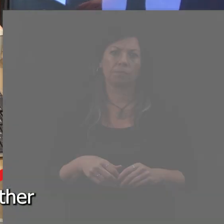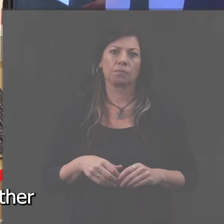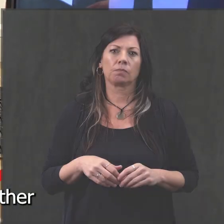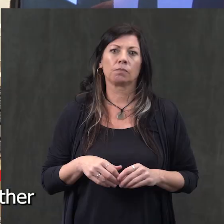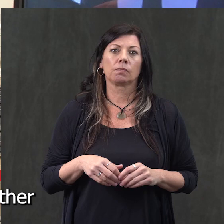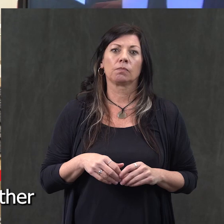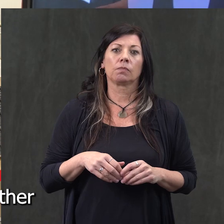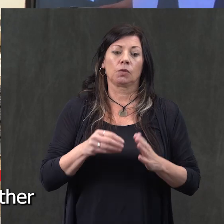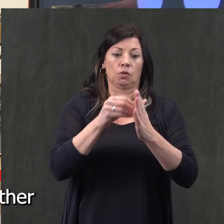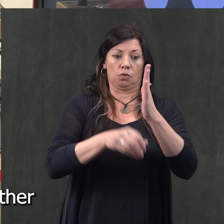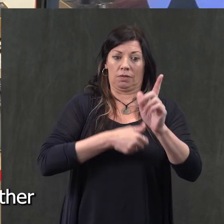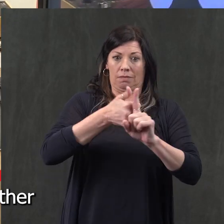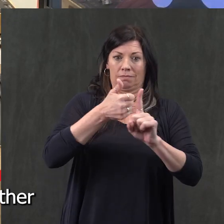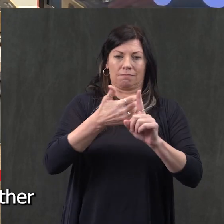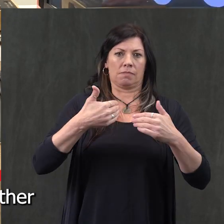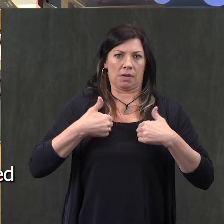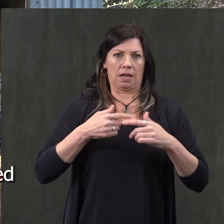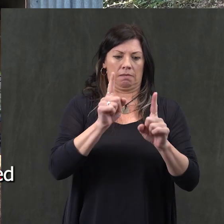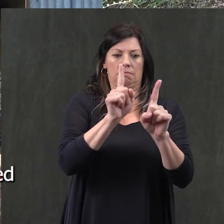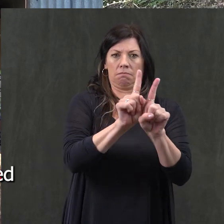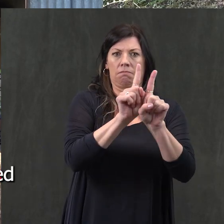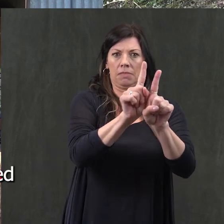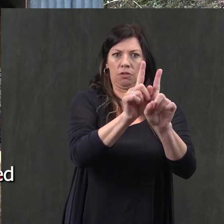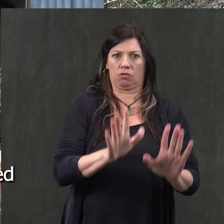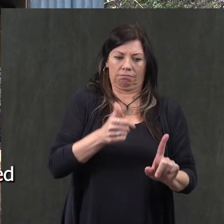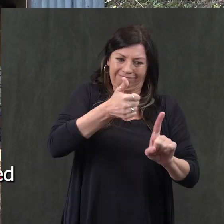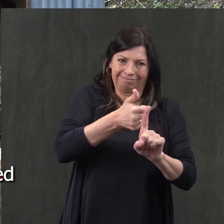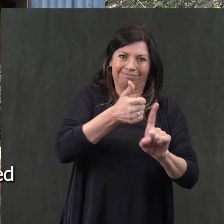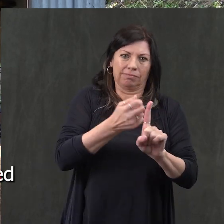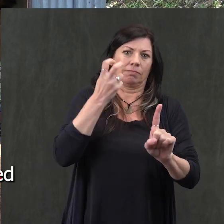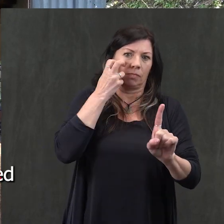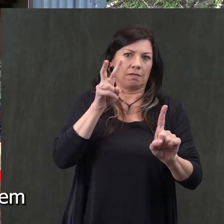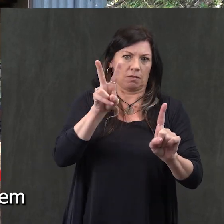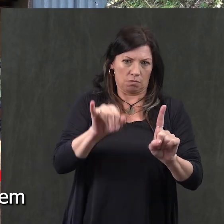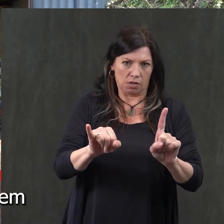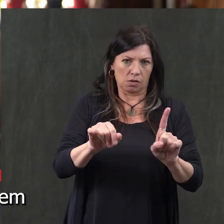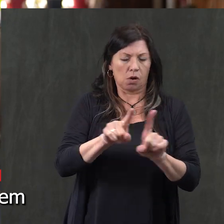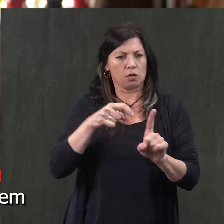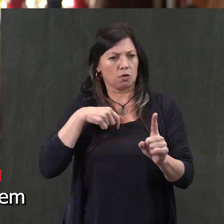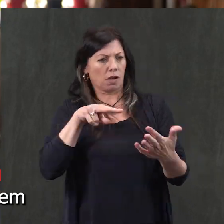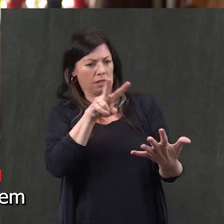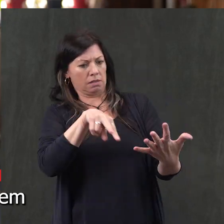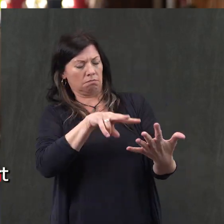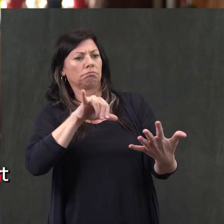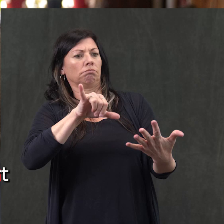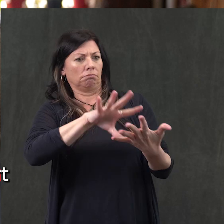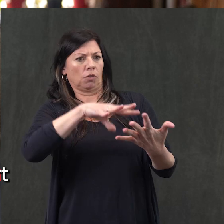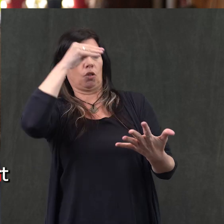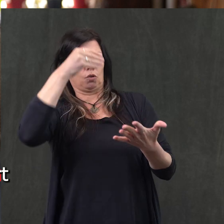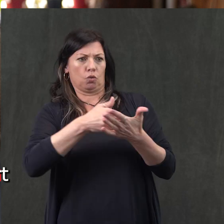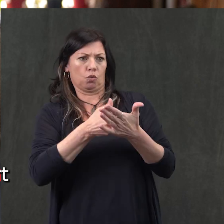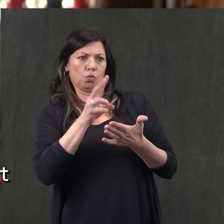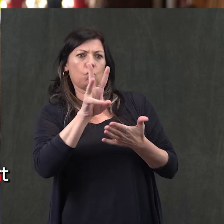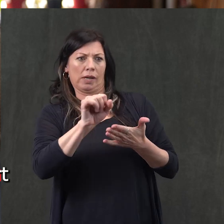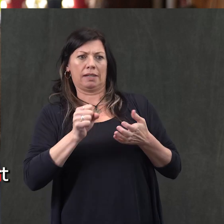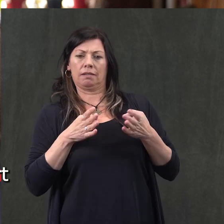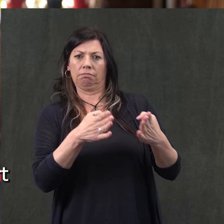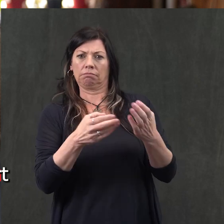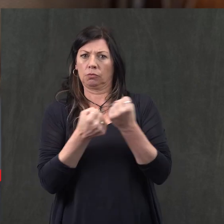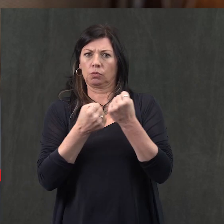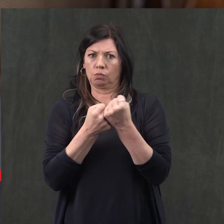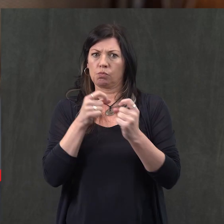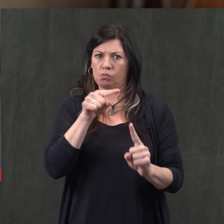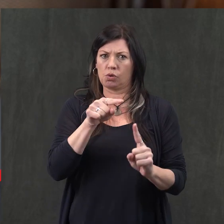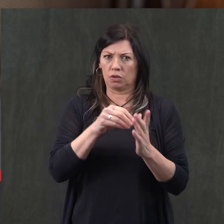students had another blind and visually impaired mentor with them. I also got to learn from them different ways to support the